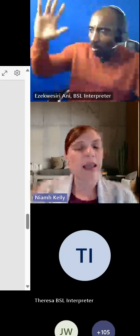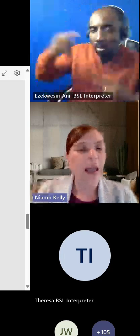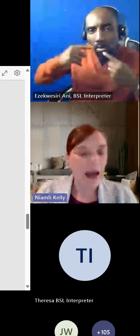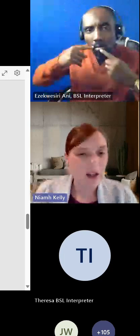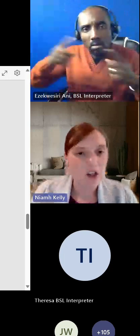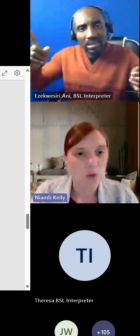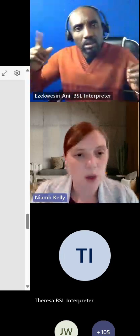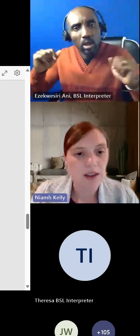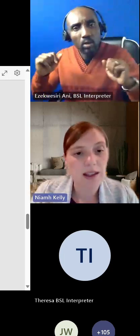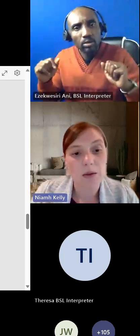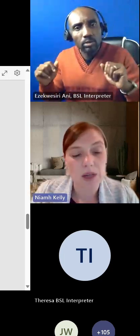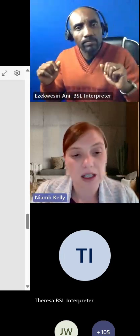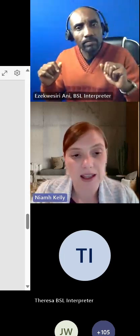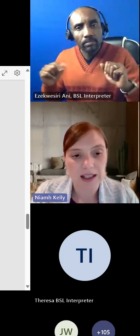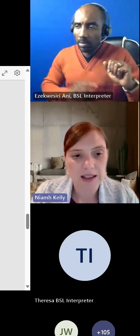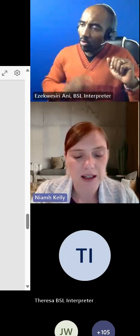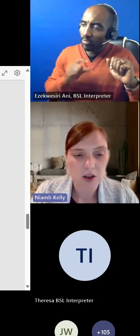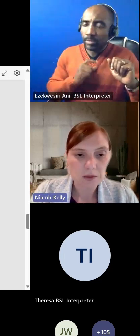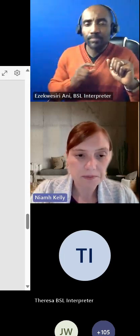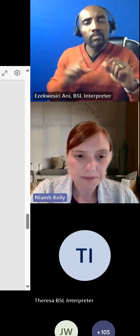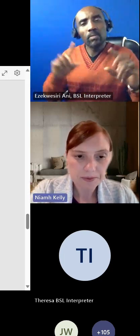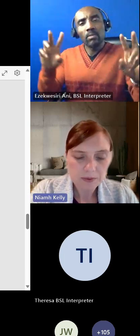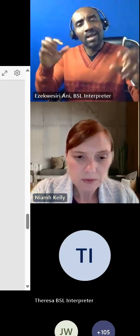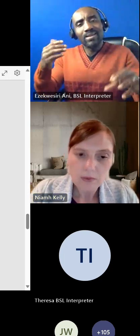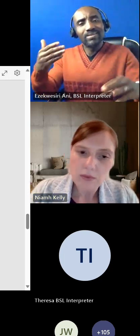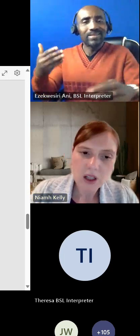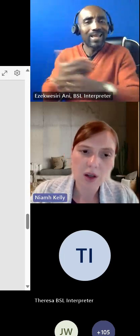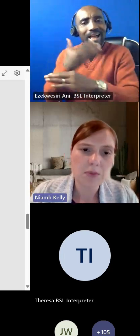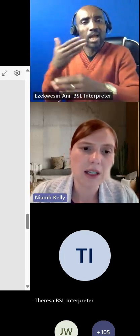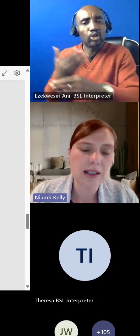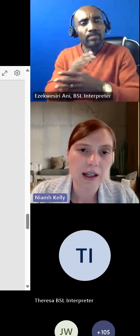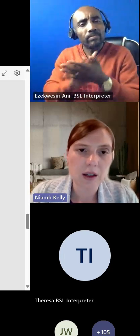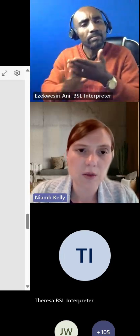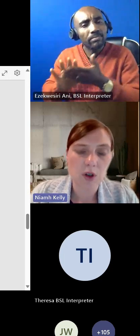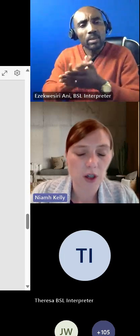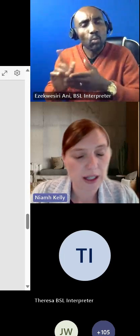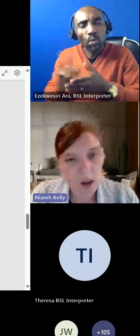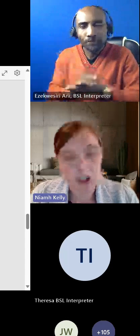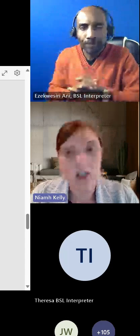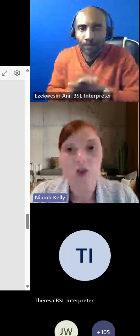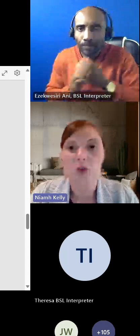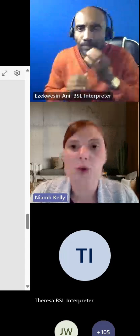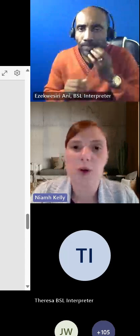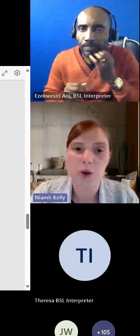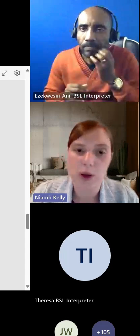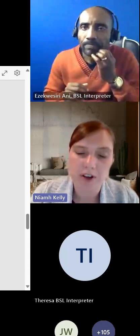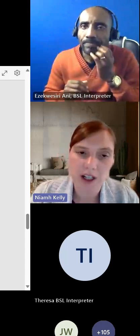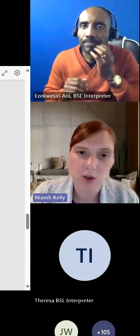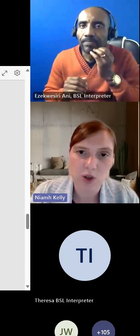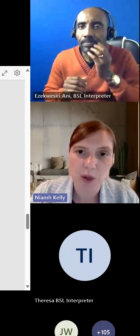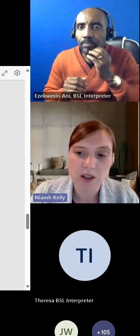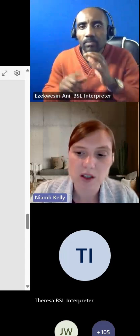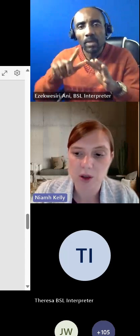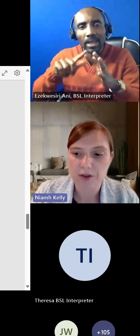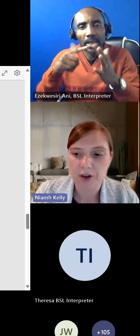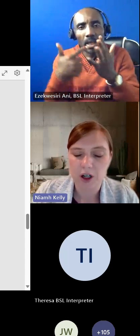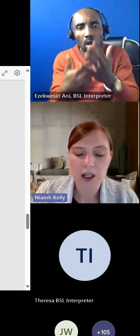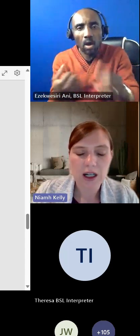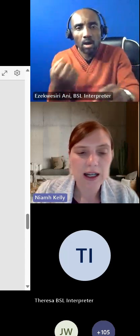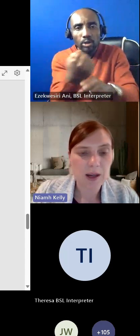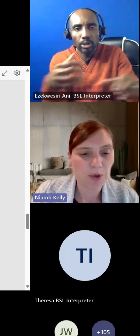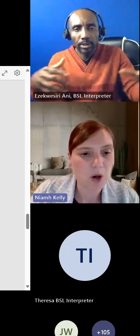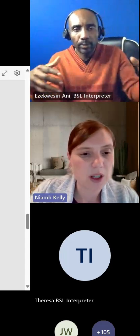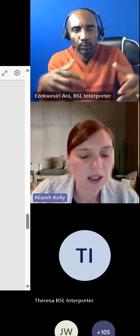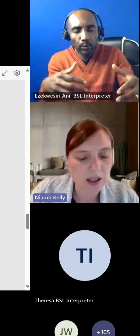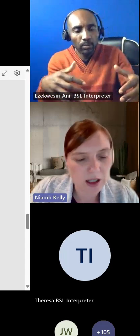looking at the taking action, what does that mean in that stage? It means that your ERG group or whoever is responsible